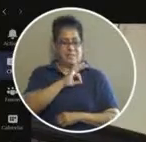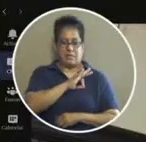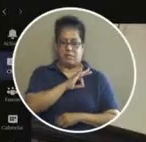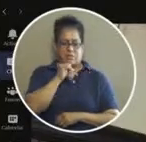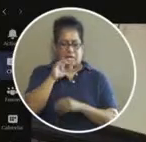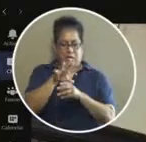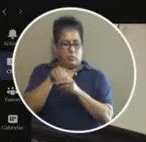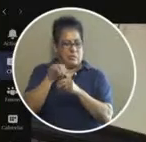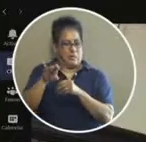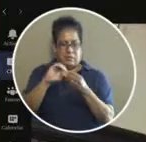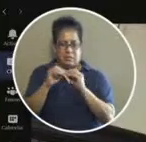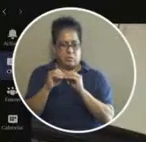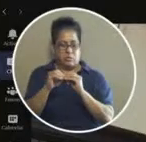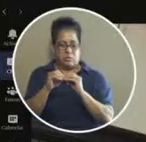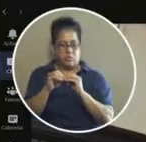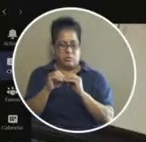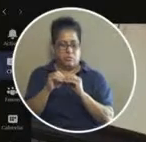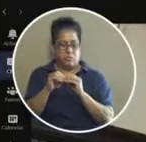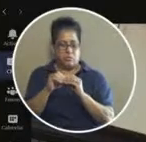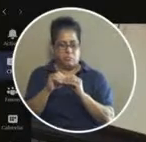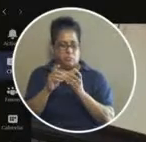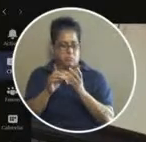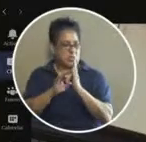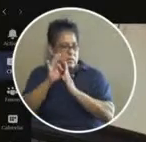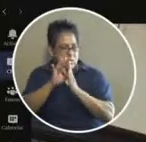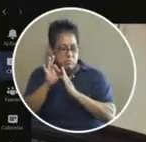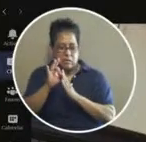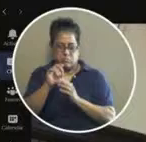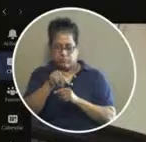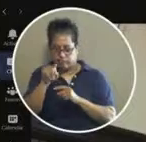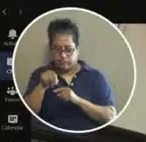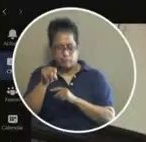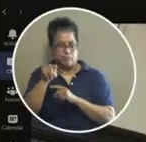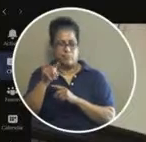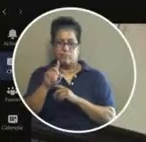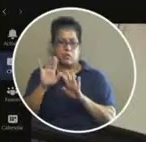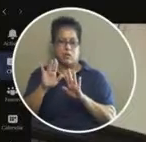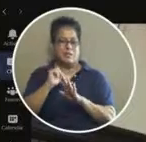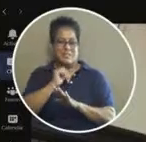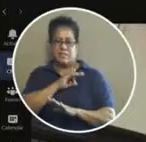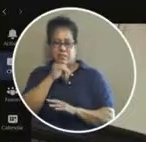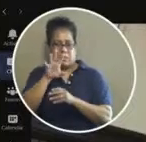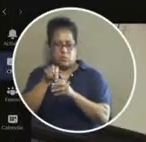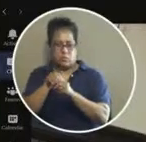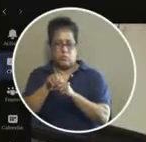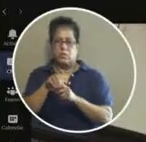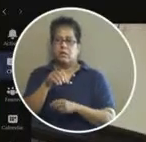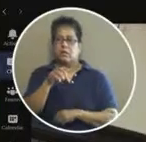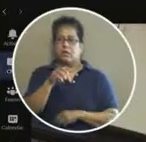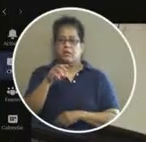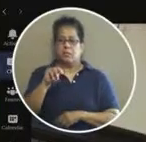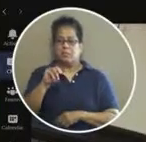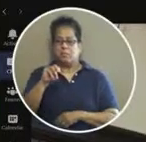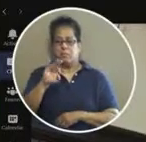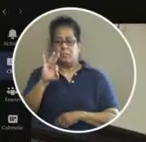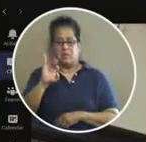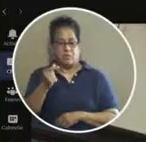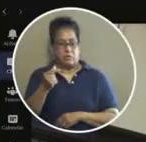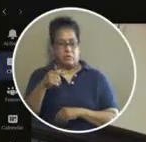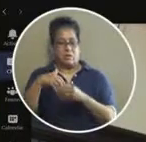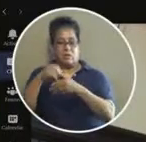are not included in the determined operating levels except for manufacturing services and outdoor workers.